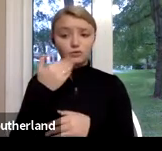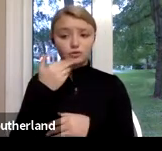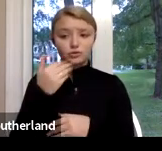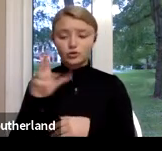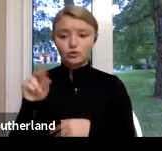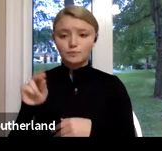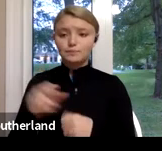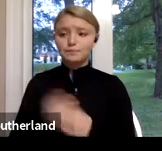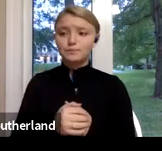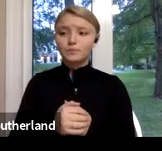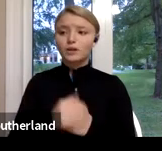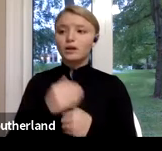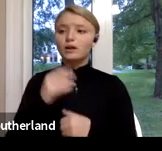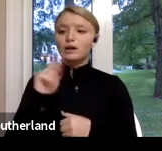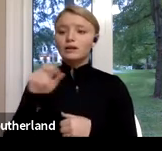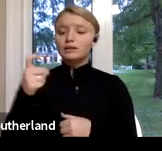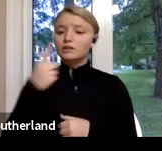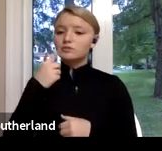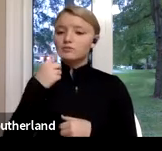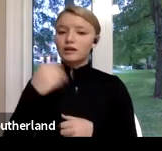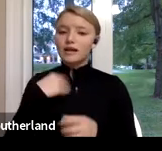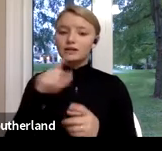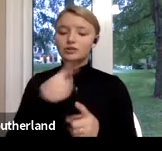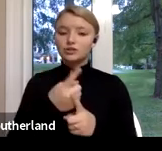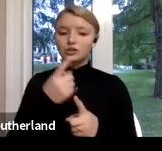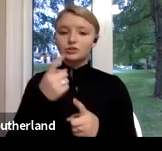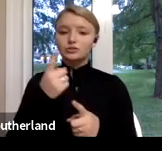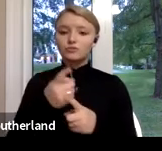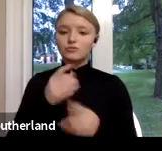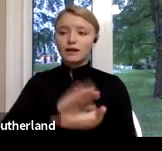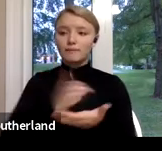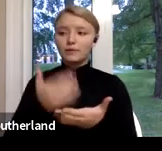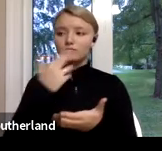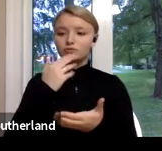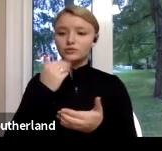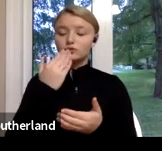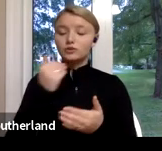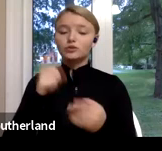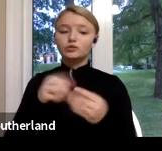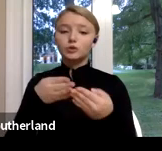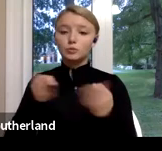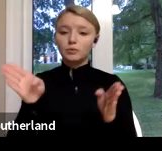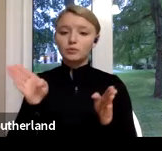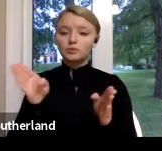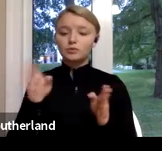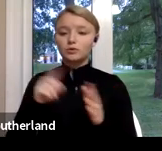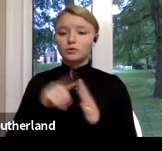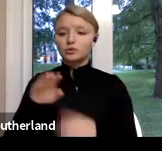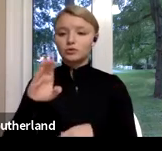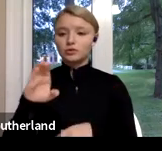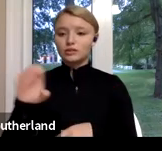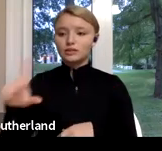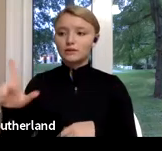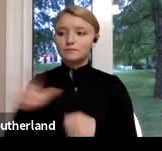Ningxia Red has just the right amount of sugar to open the door to your cell. When our cell